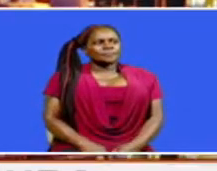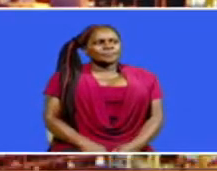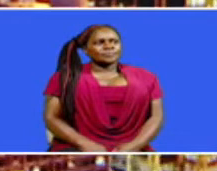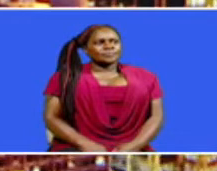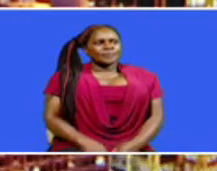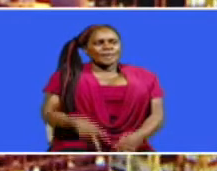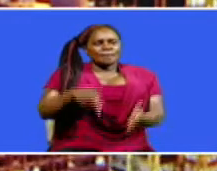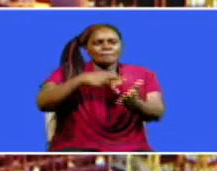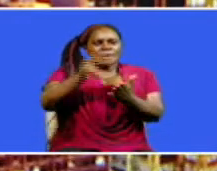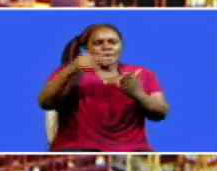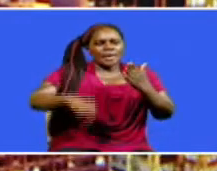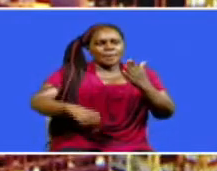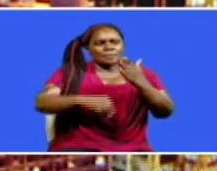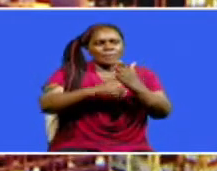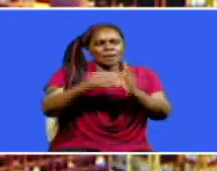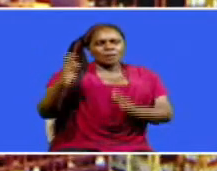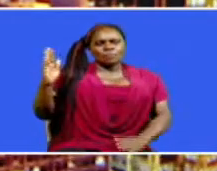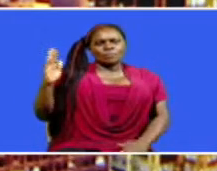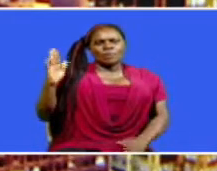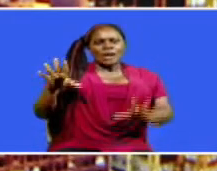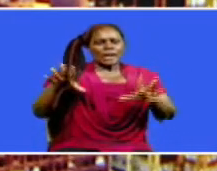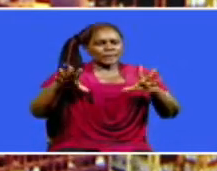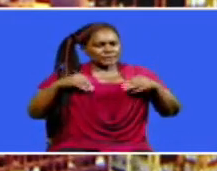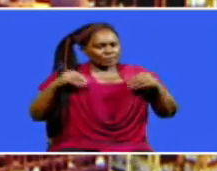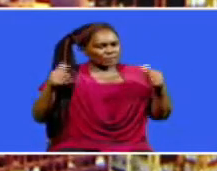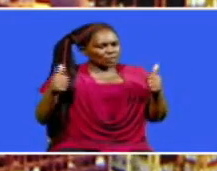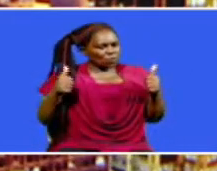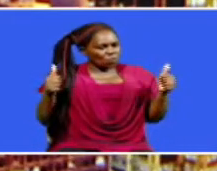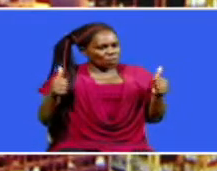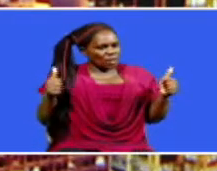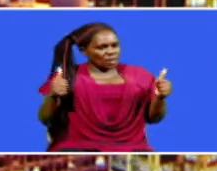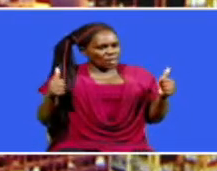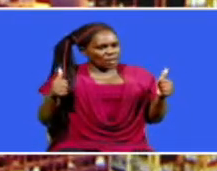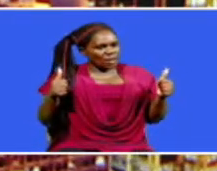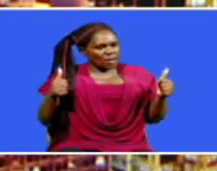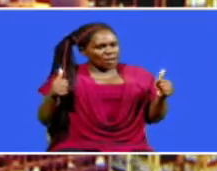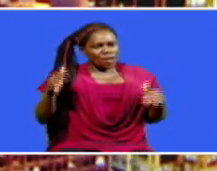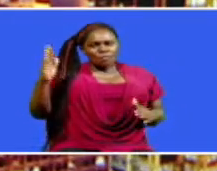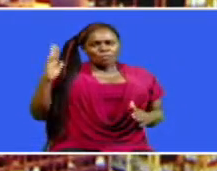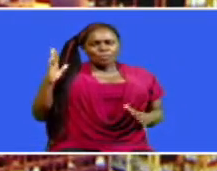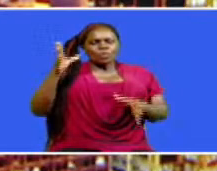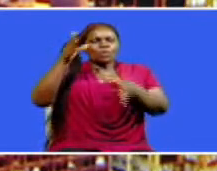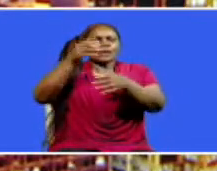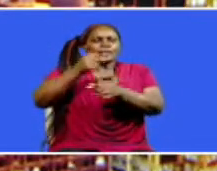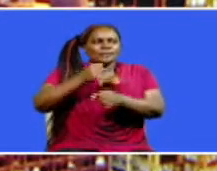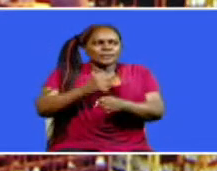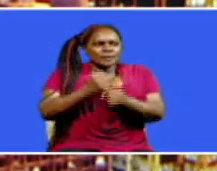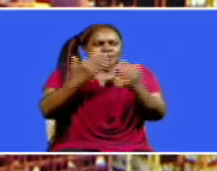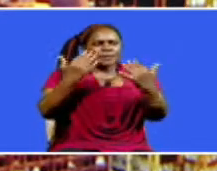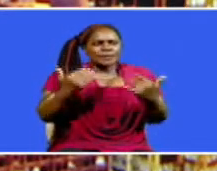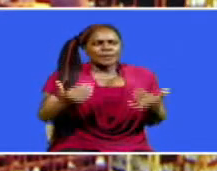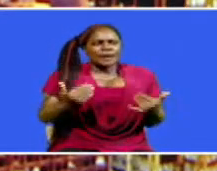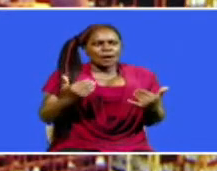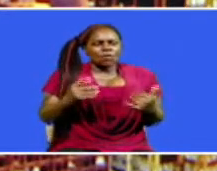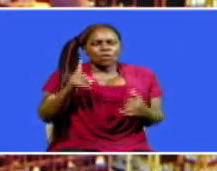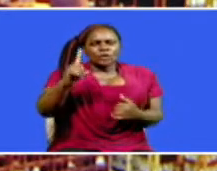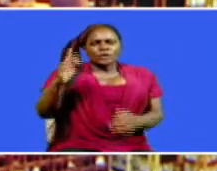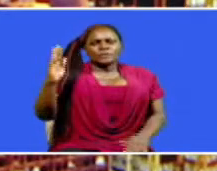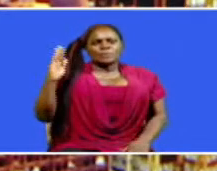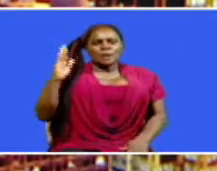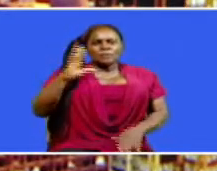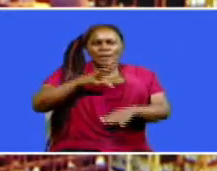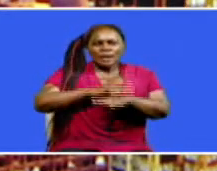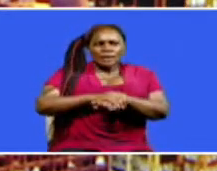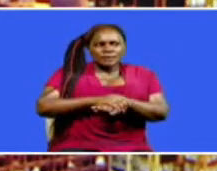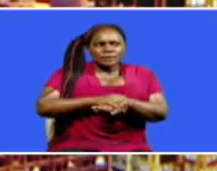Nyongeza ya mshahara kwa mabawabu imepokelewa kwa furaha na muungano mabawabu hao nchini, ambao sasa kila bawabu huenda